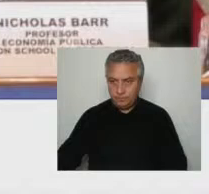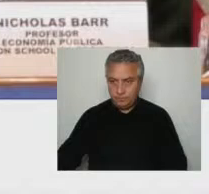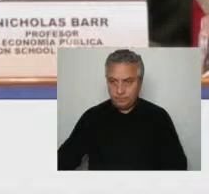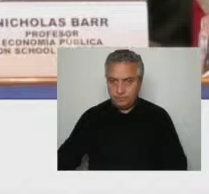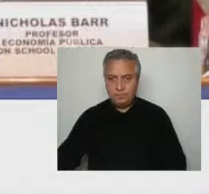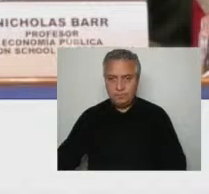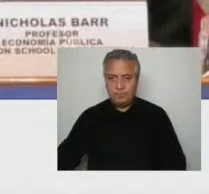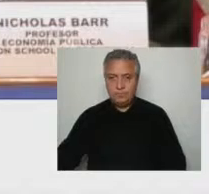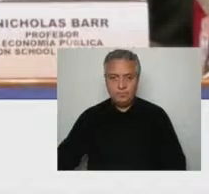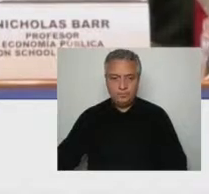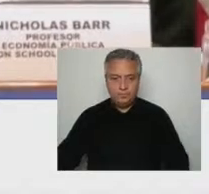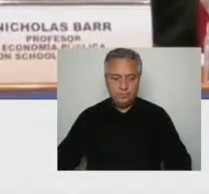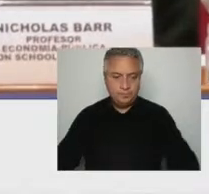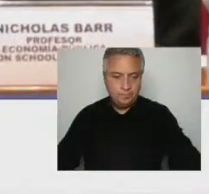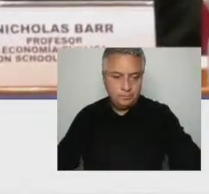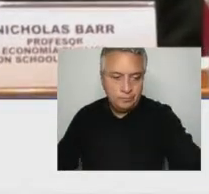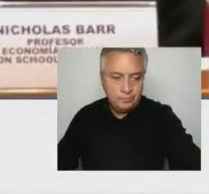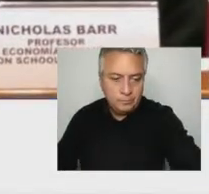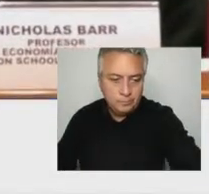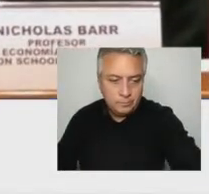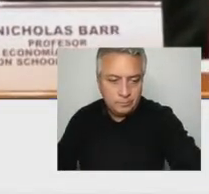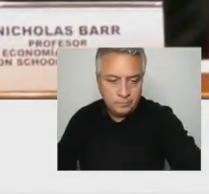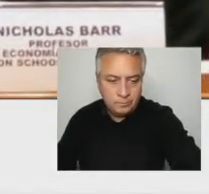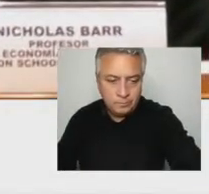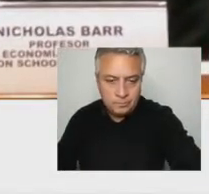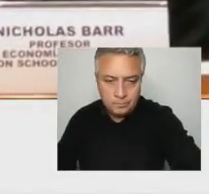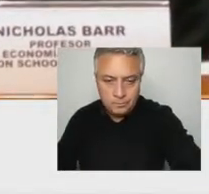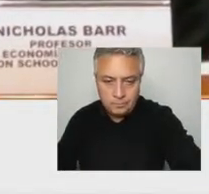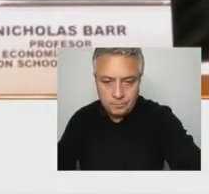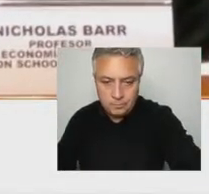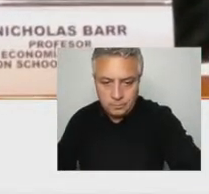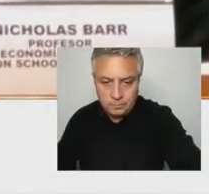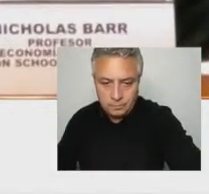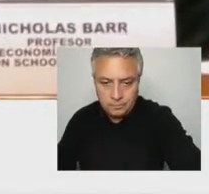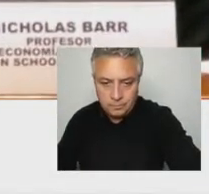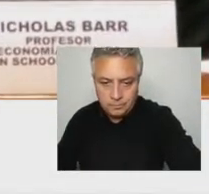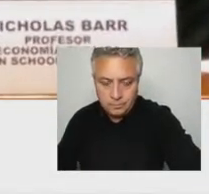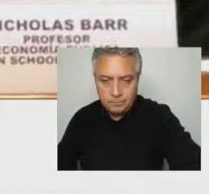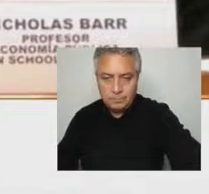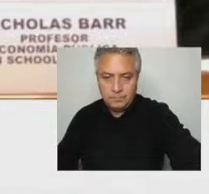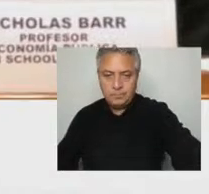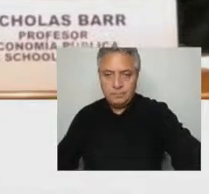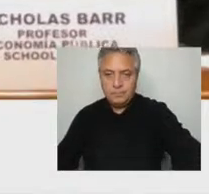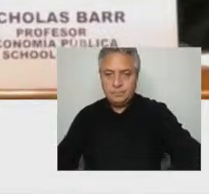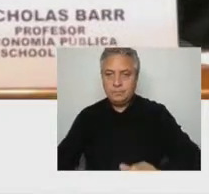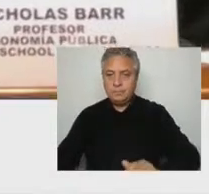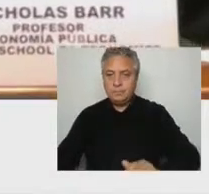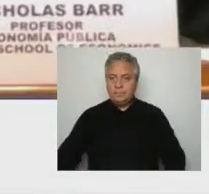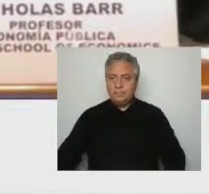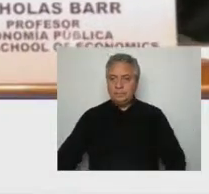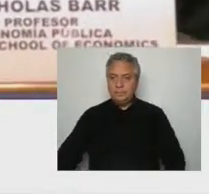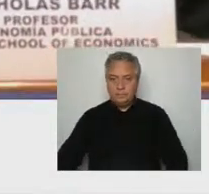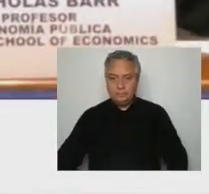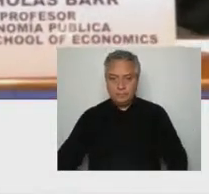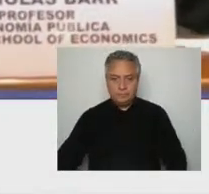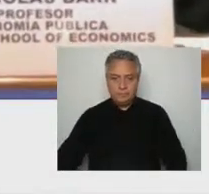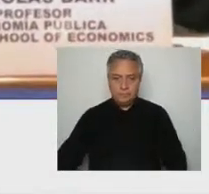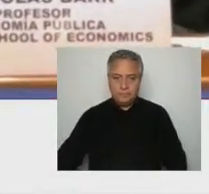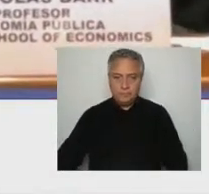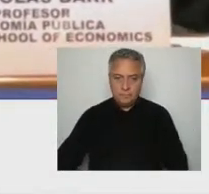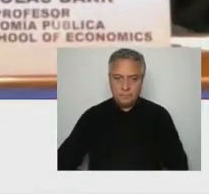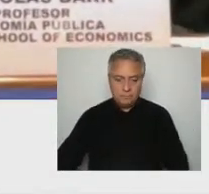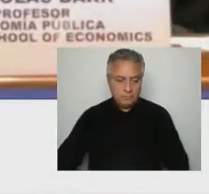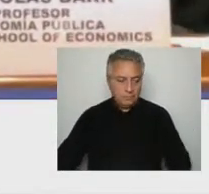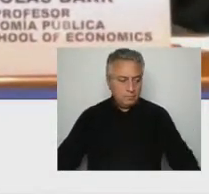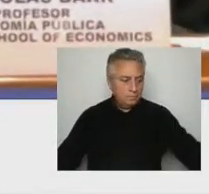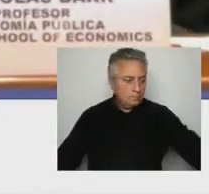inequality, and as we heard in some detail from Gina Magnolia, they have very powerful effects in improving